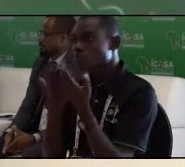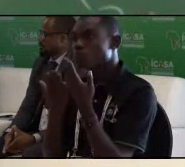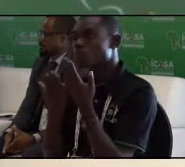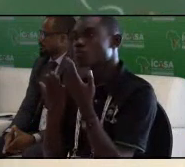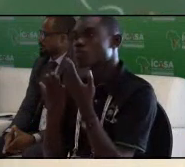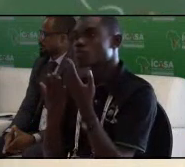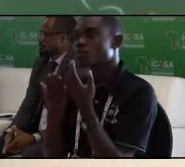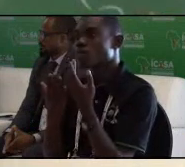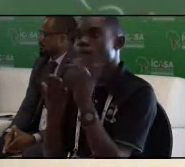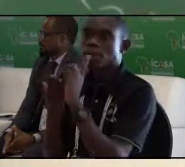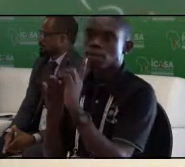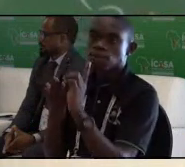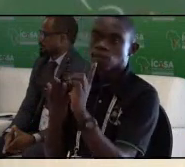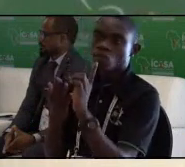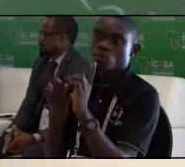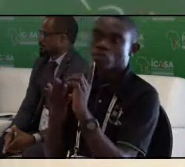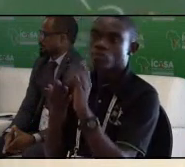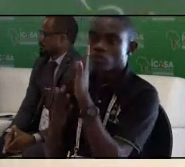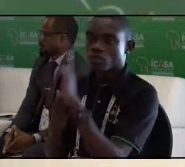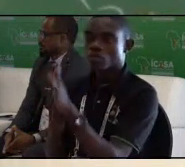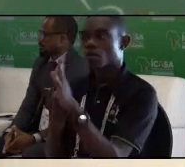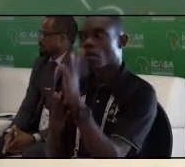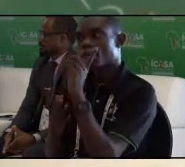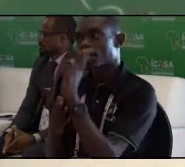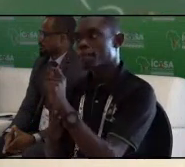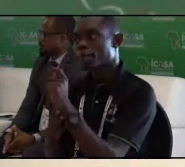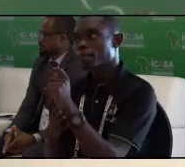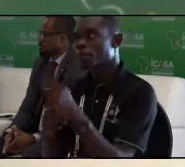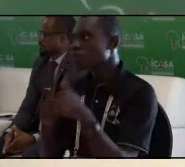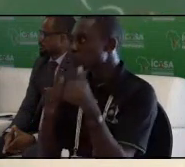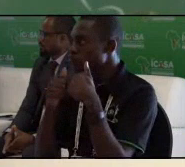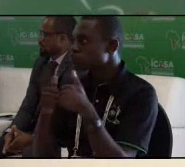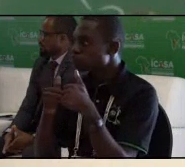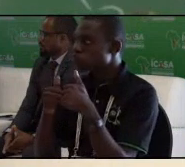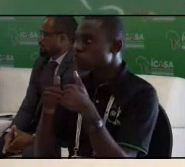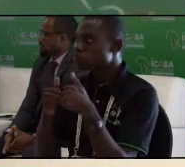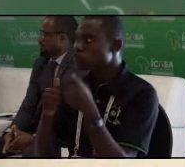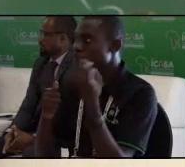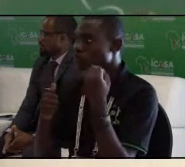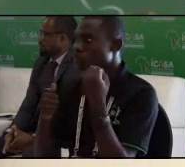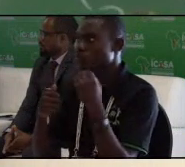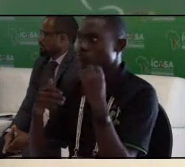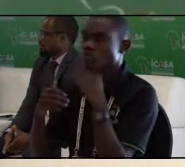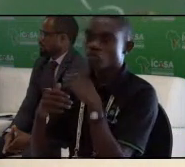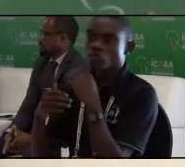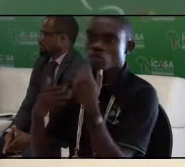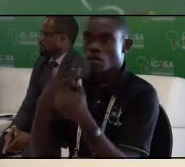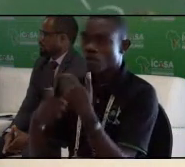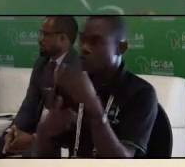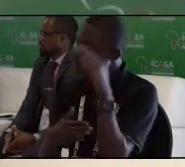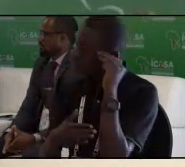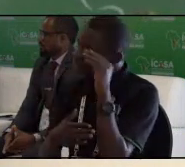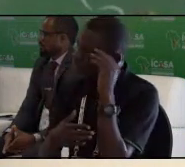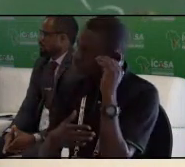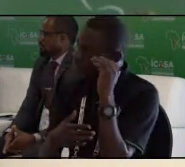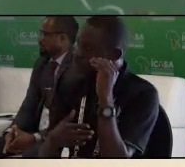wasn't existing, but it wasn't. We had to activate, we did physical activations at the pharmacies. But after